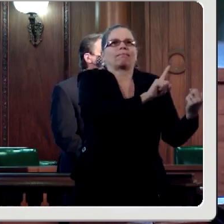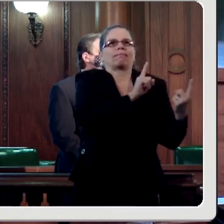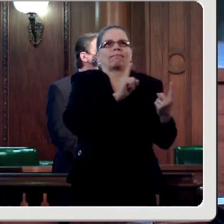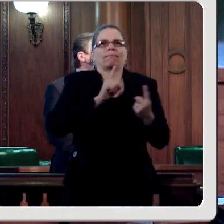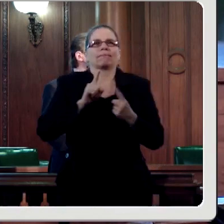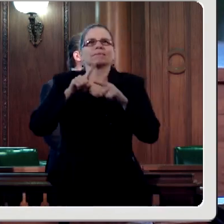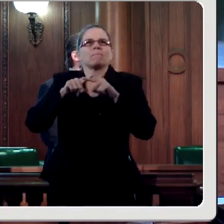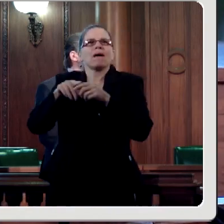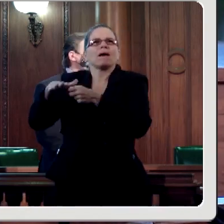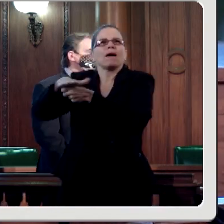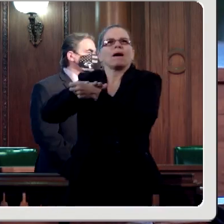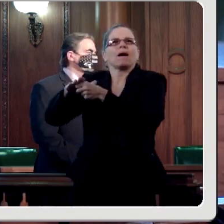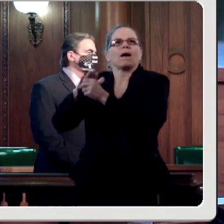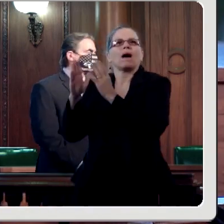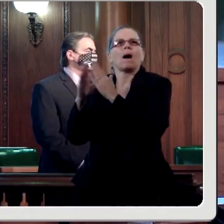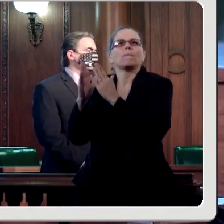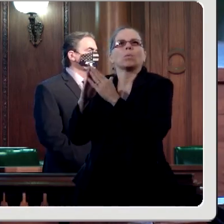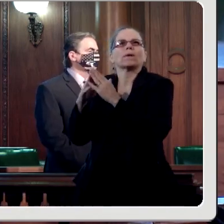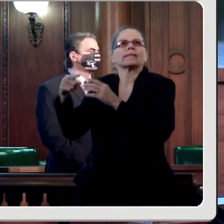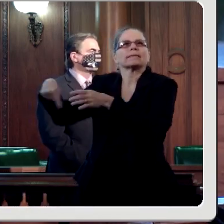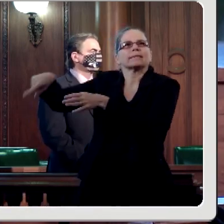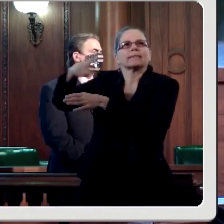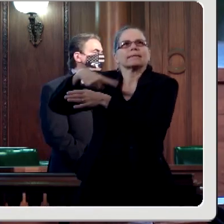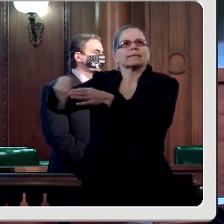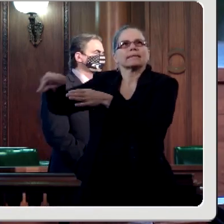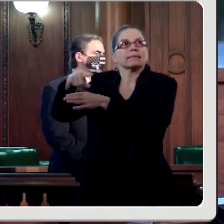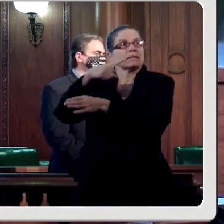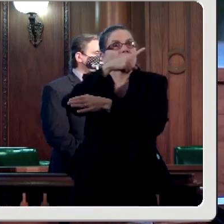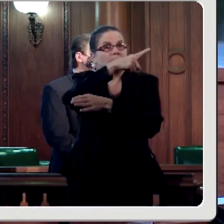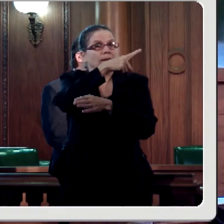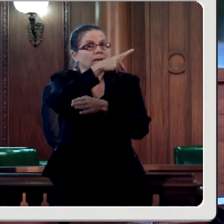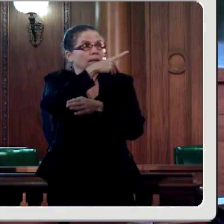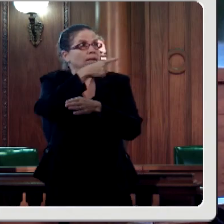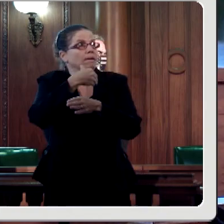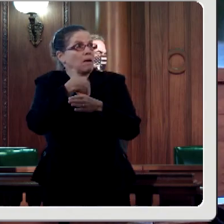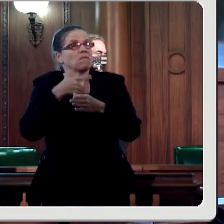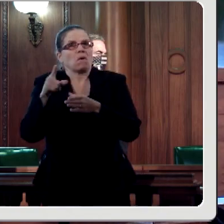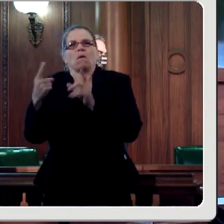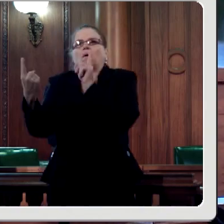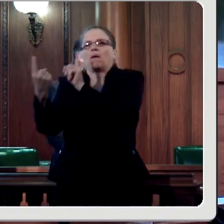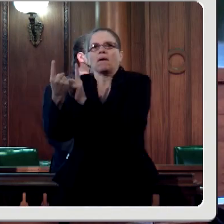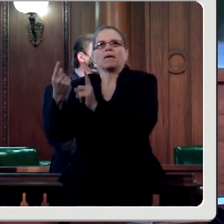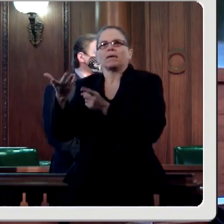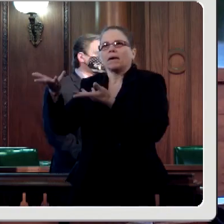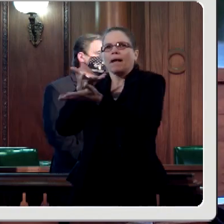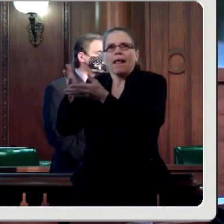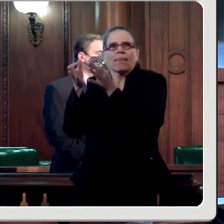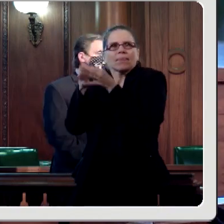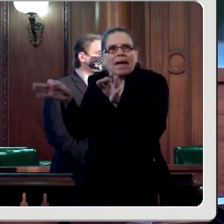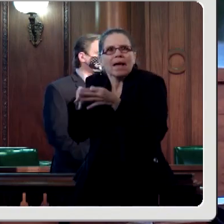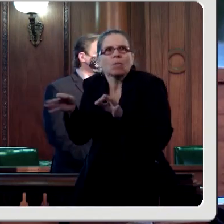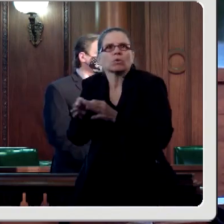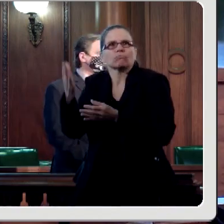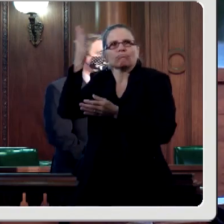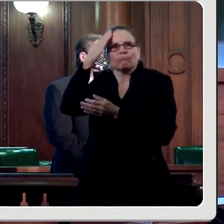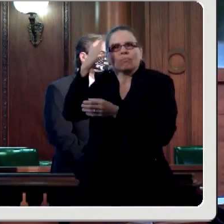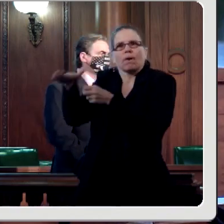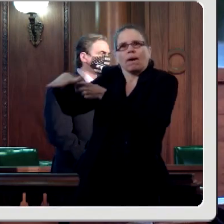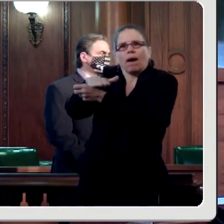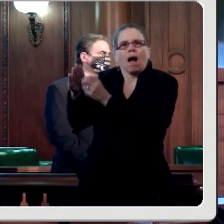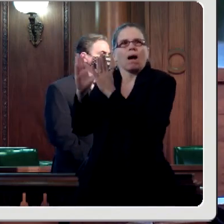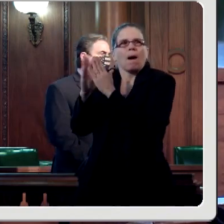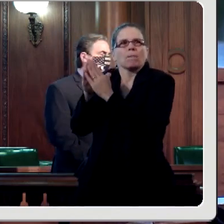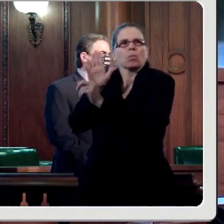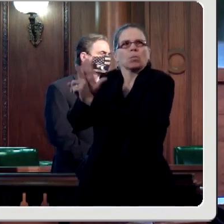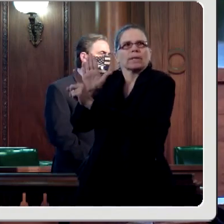Springfield and have a relationship with them. I show you that data because we will be using our data